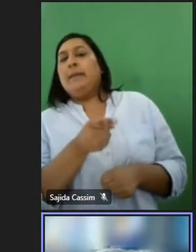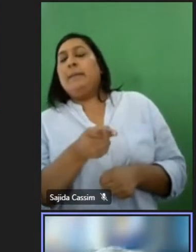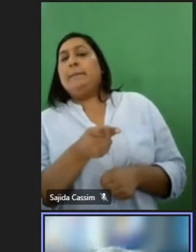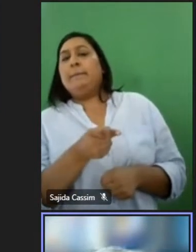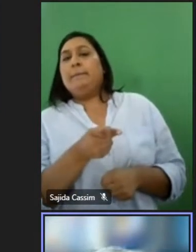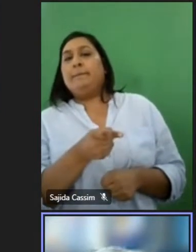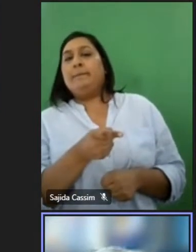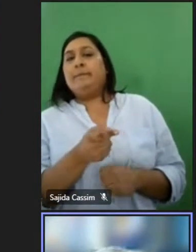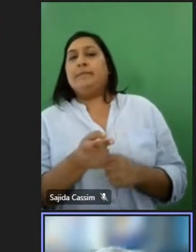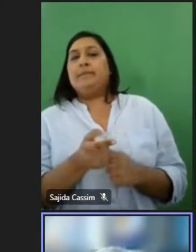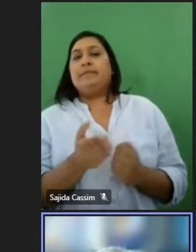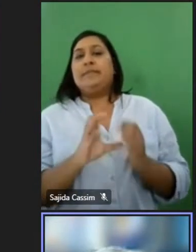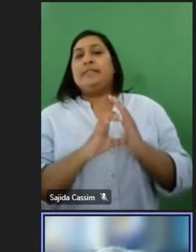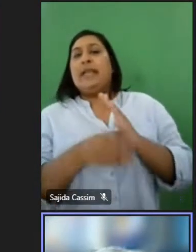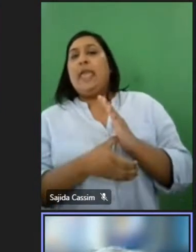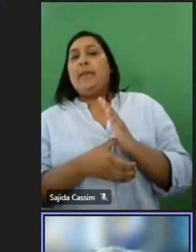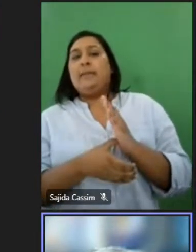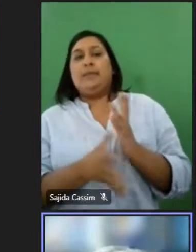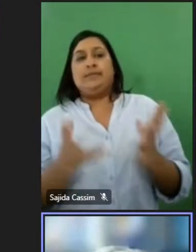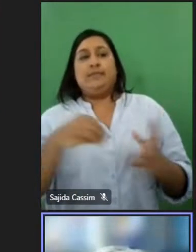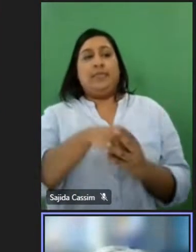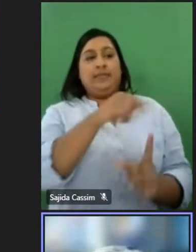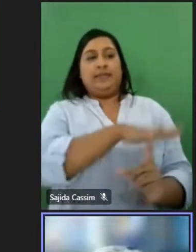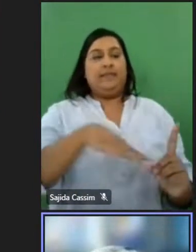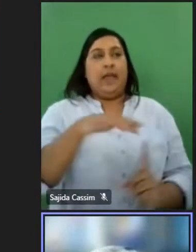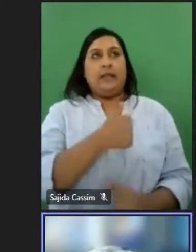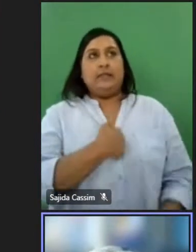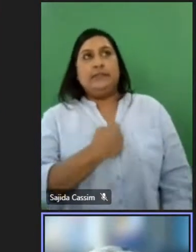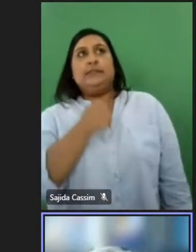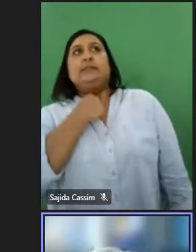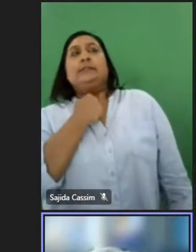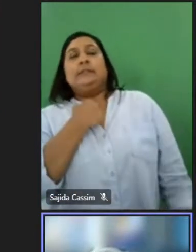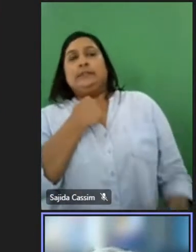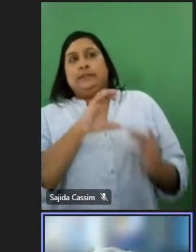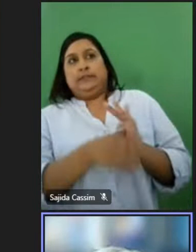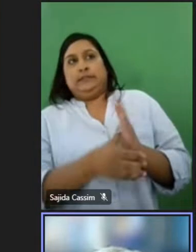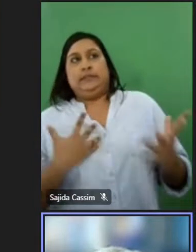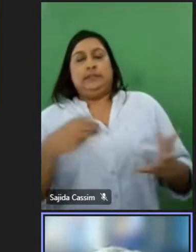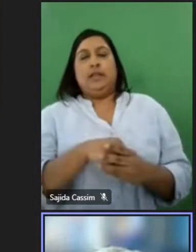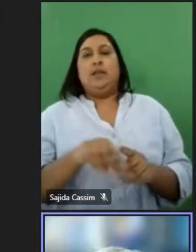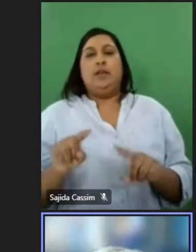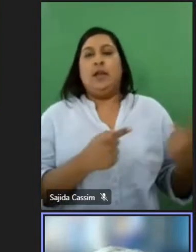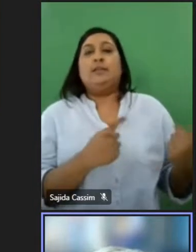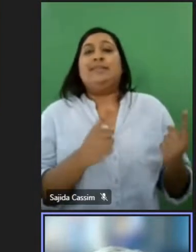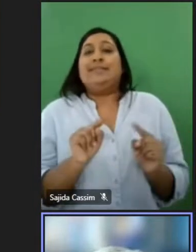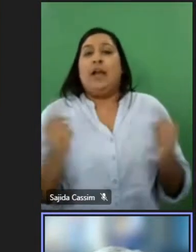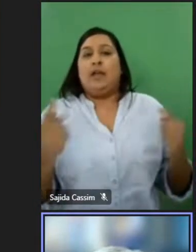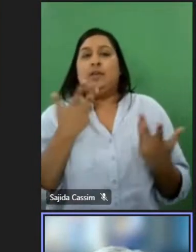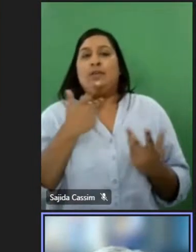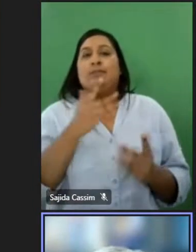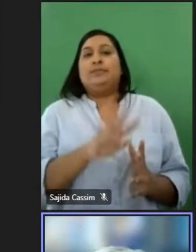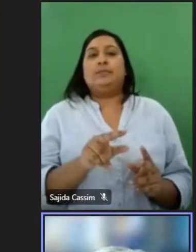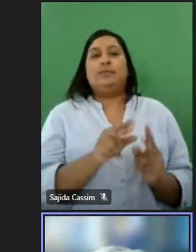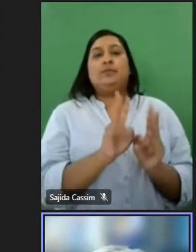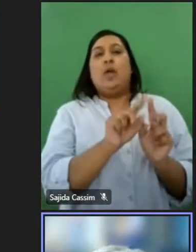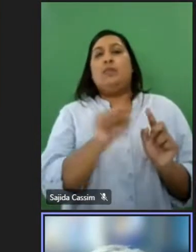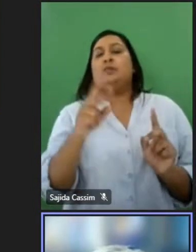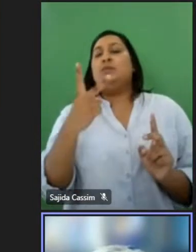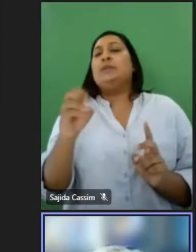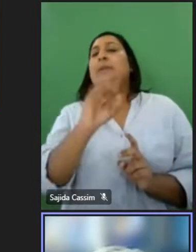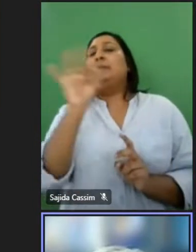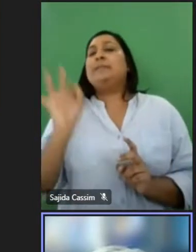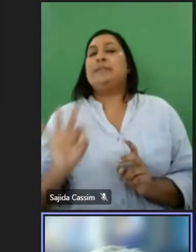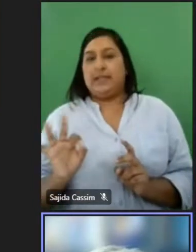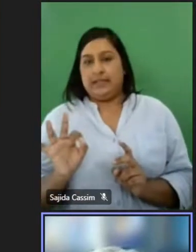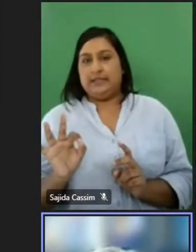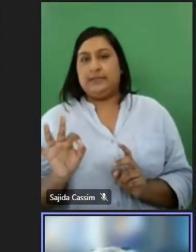in certain environments. Okay, so there's between 12 and 20% and of the population, and the jury seems to